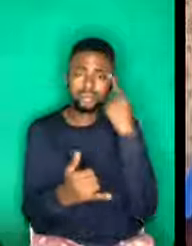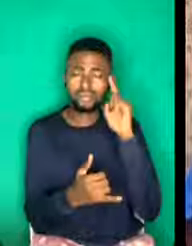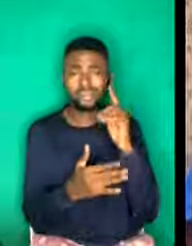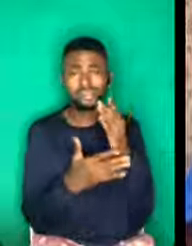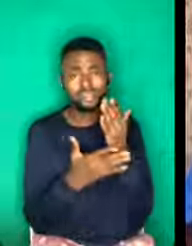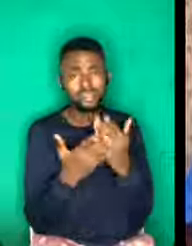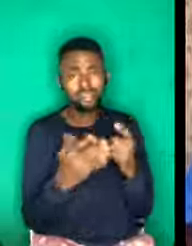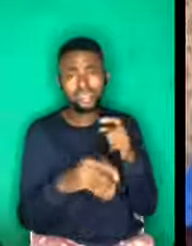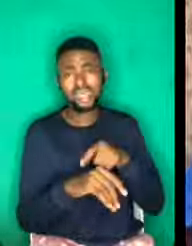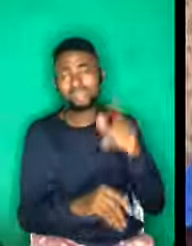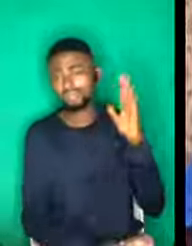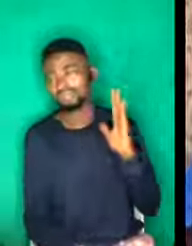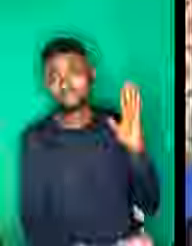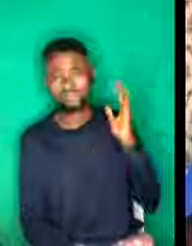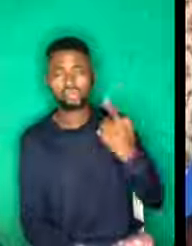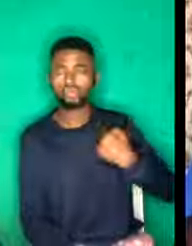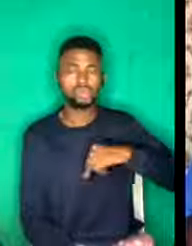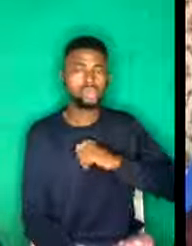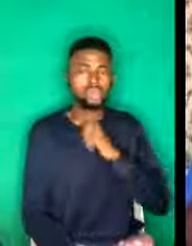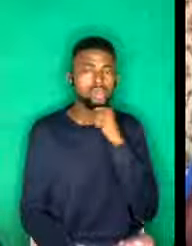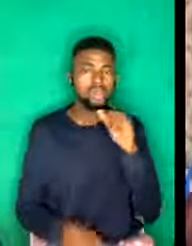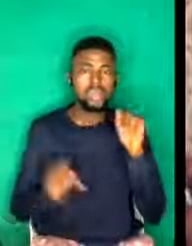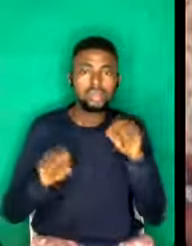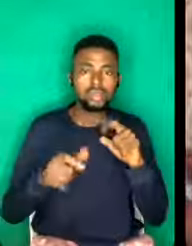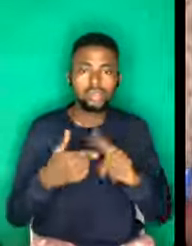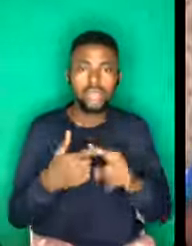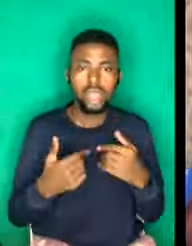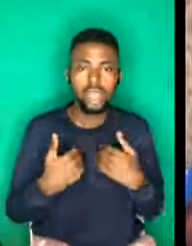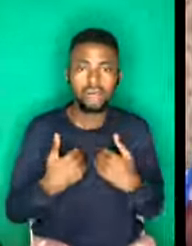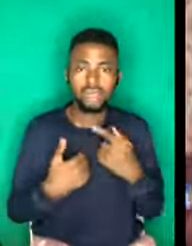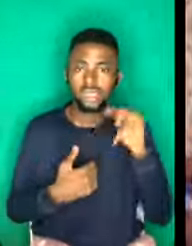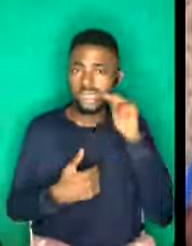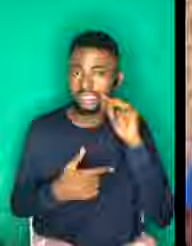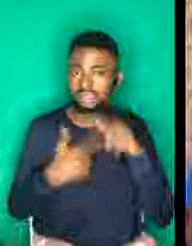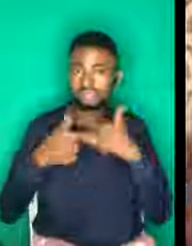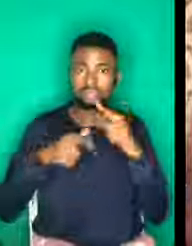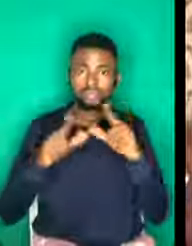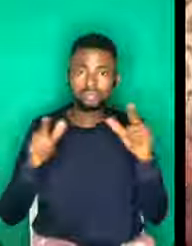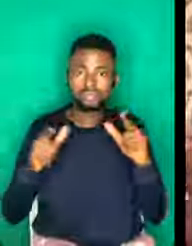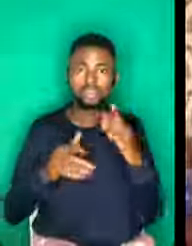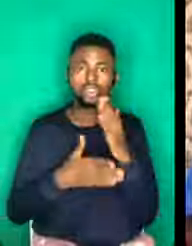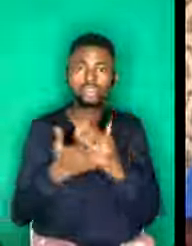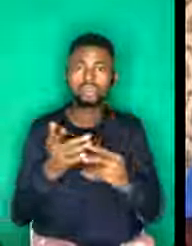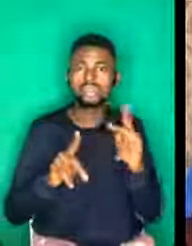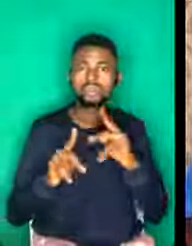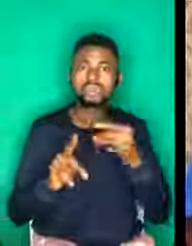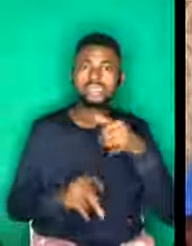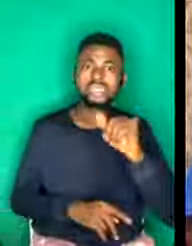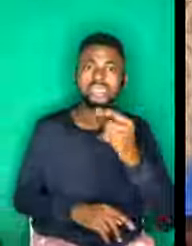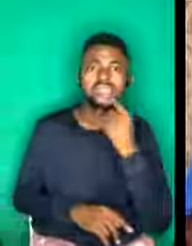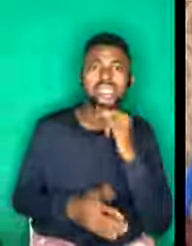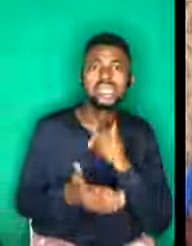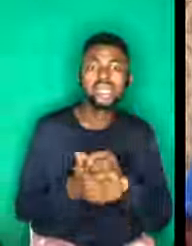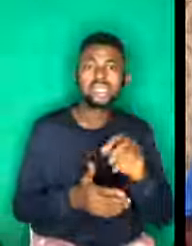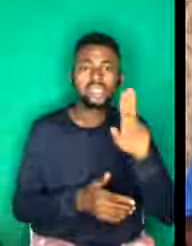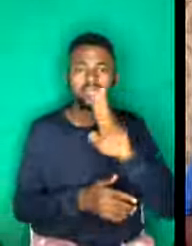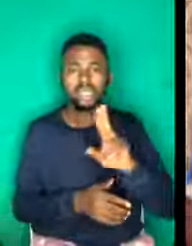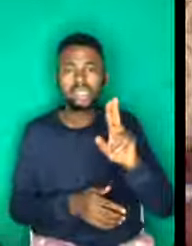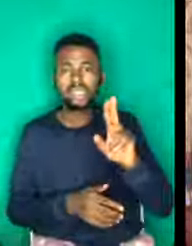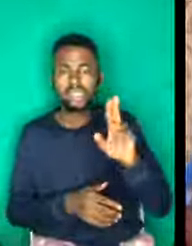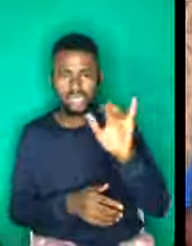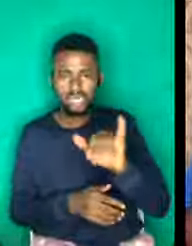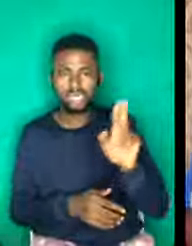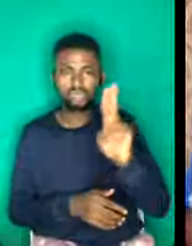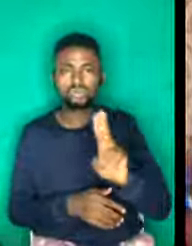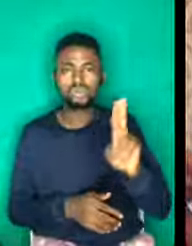been able to have an Nigerian Sign Language. Even some people still say they use ASL, that's American Sign Language. But what